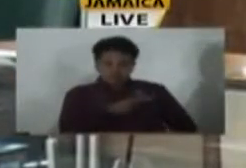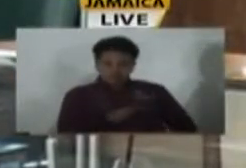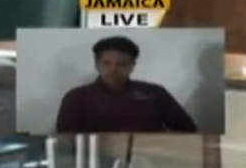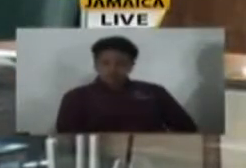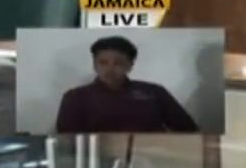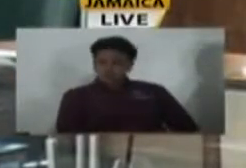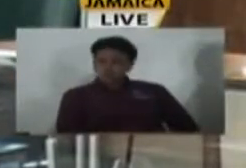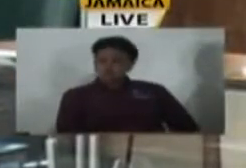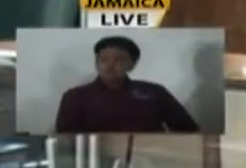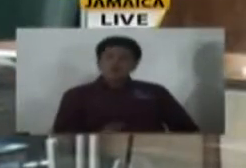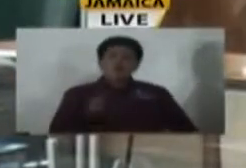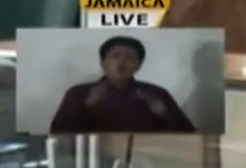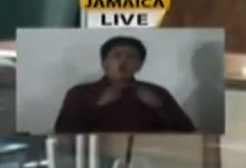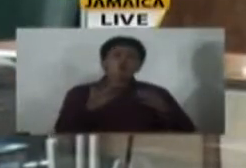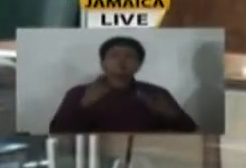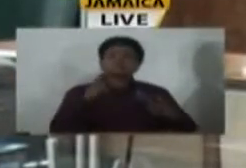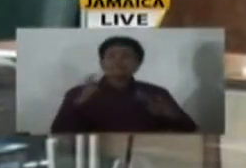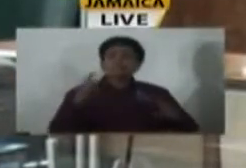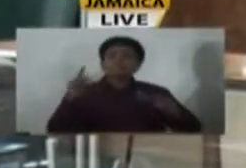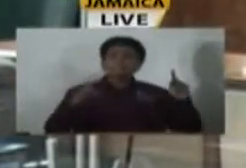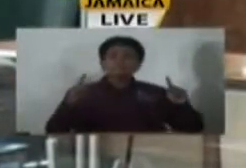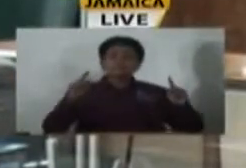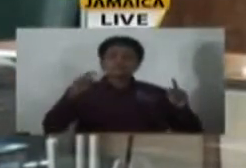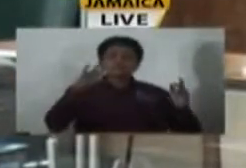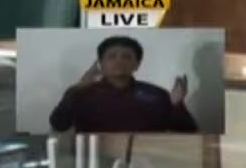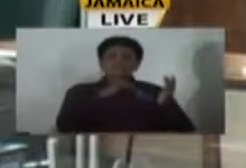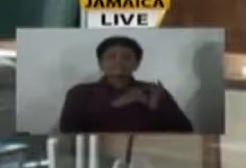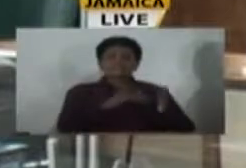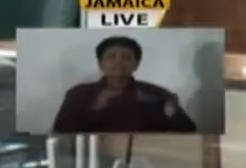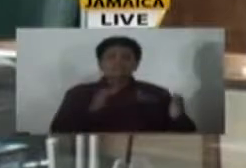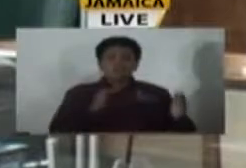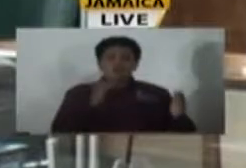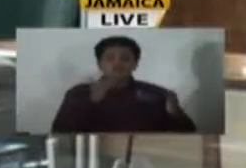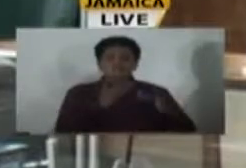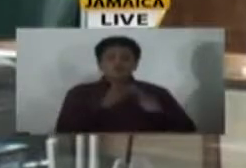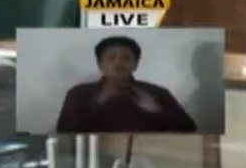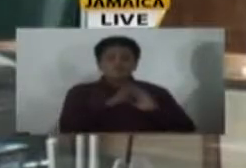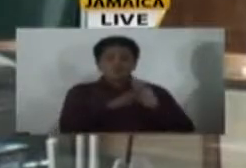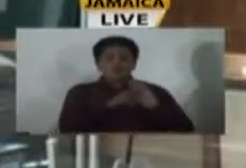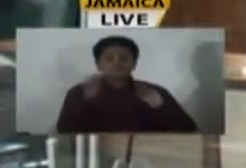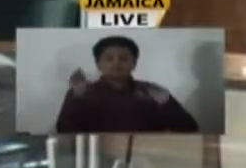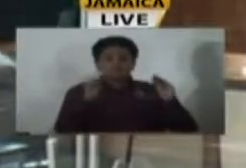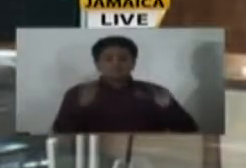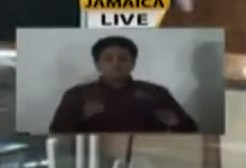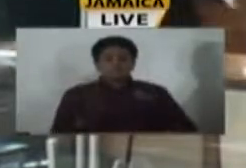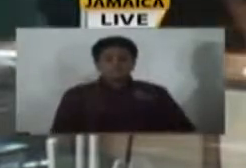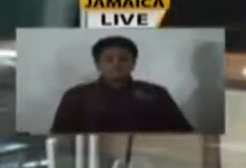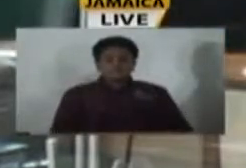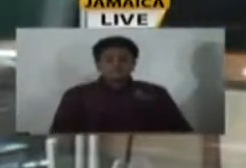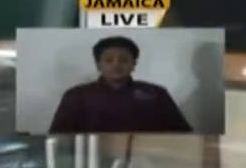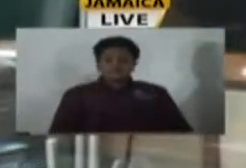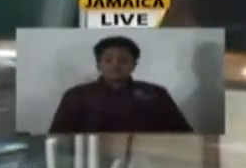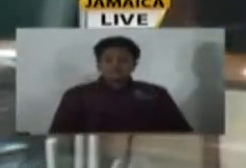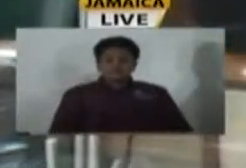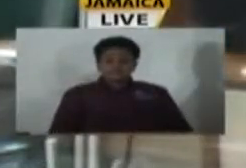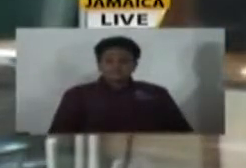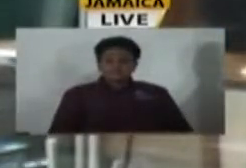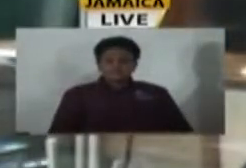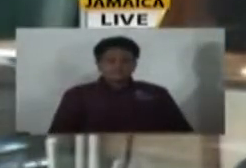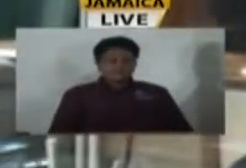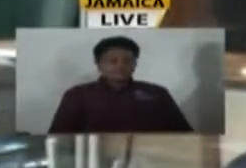The opposition says people should be at the center of good policy. But of course,